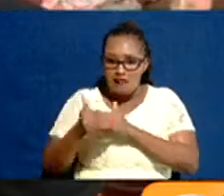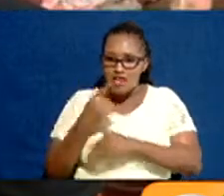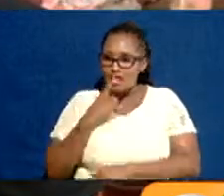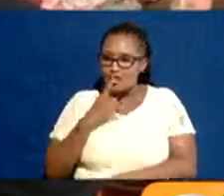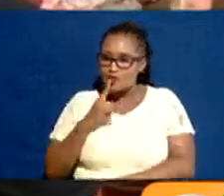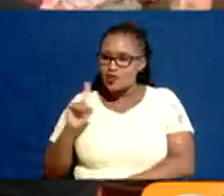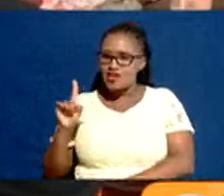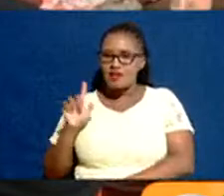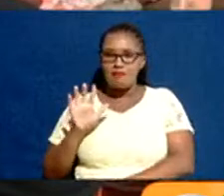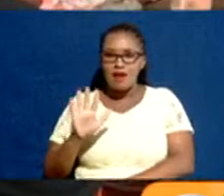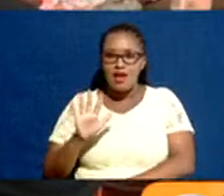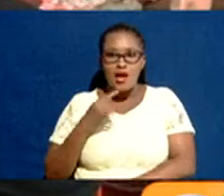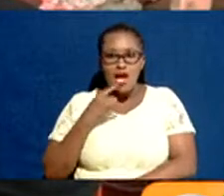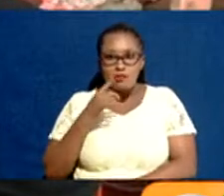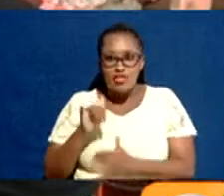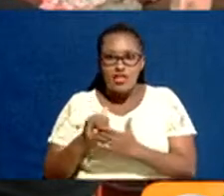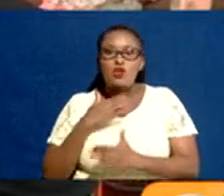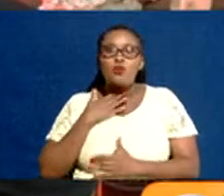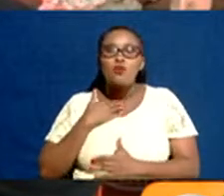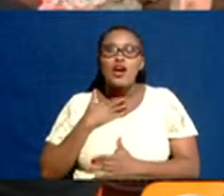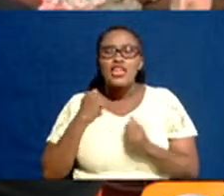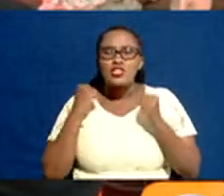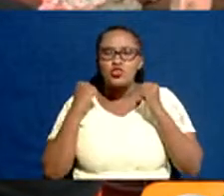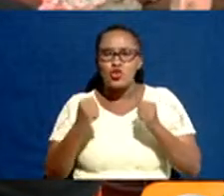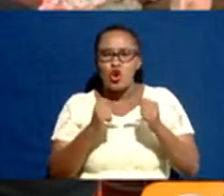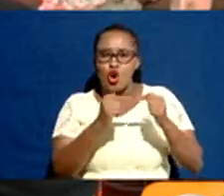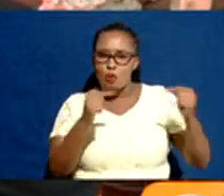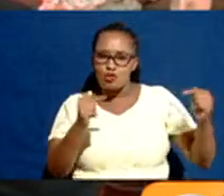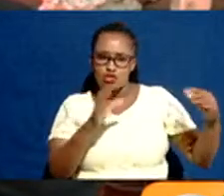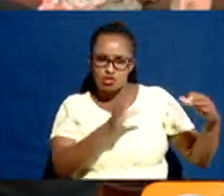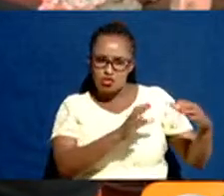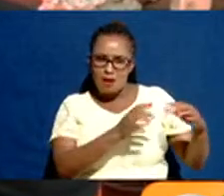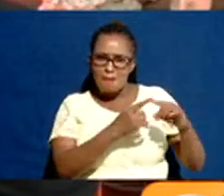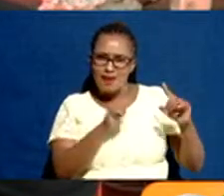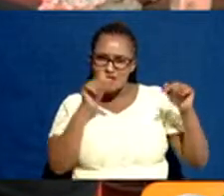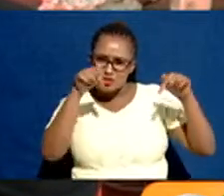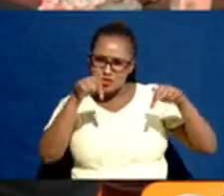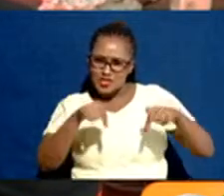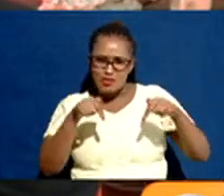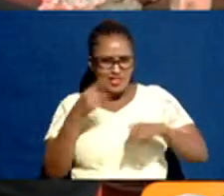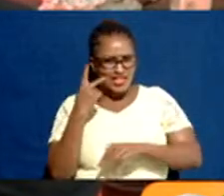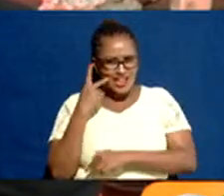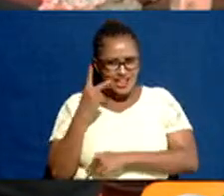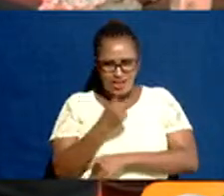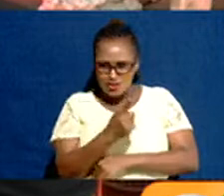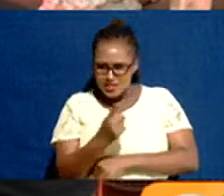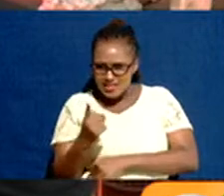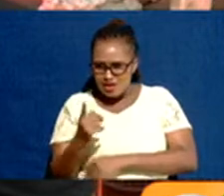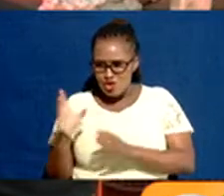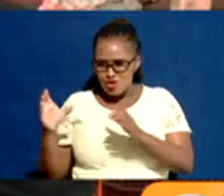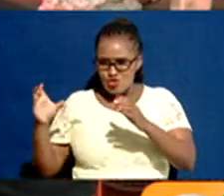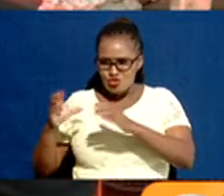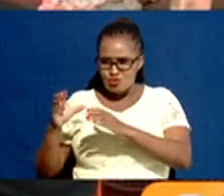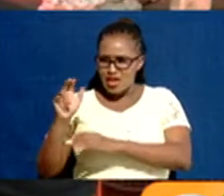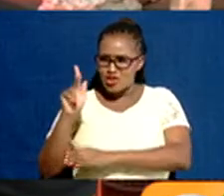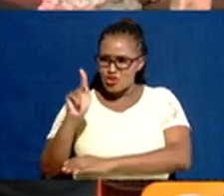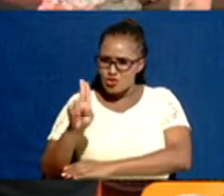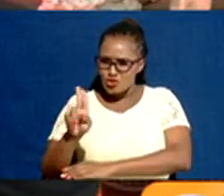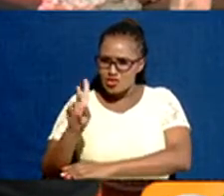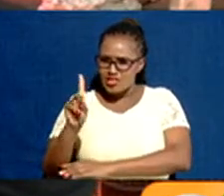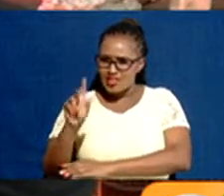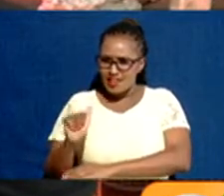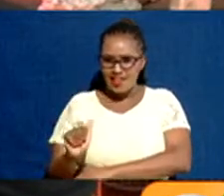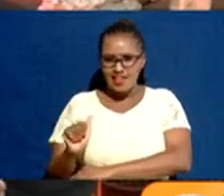you said you want a strong opposition. But here today, you, your party, UDA, is looking